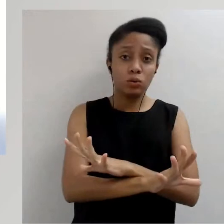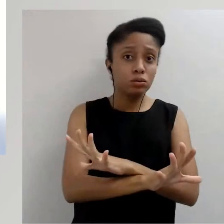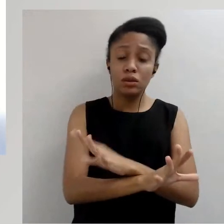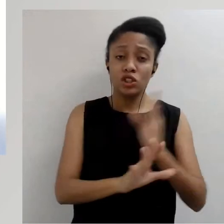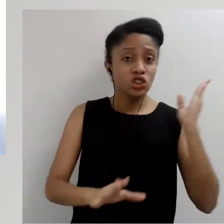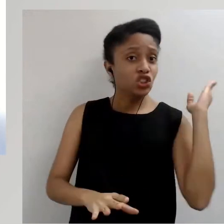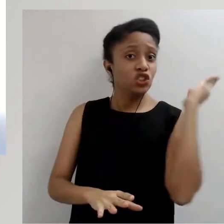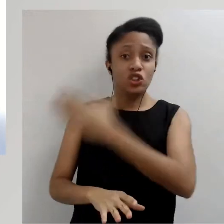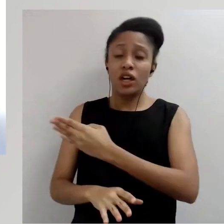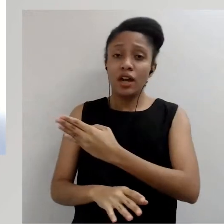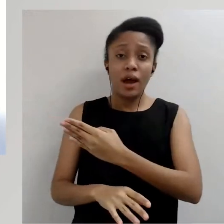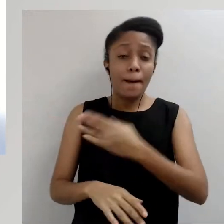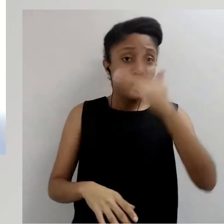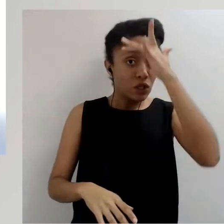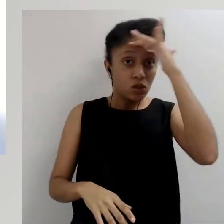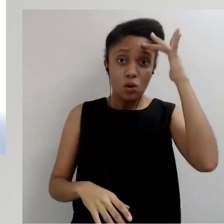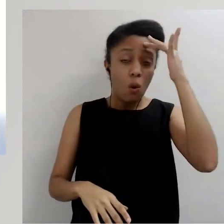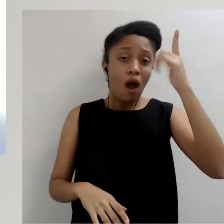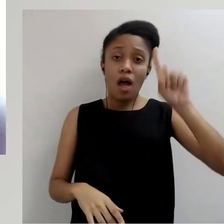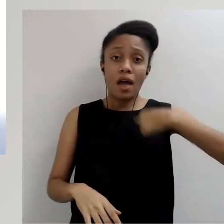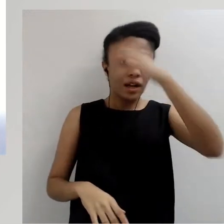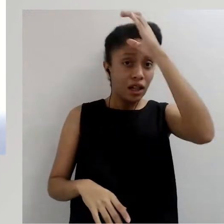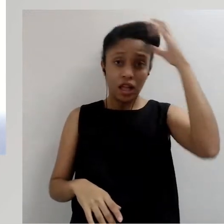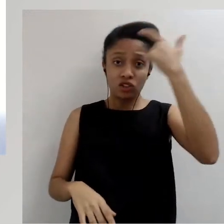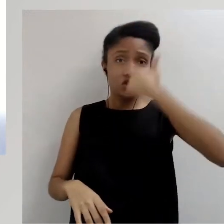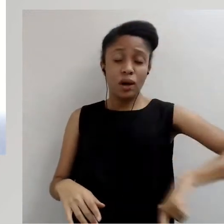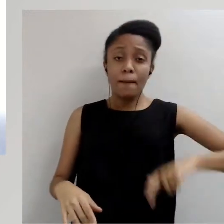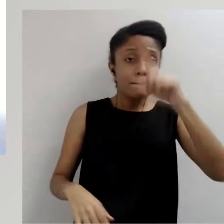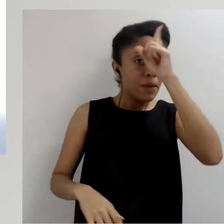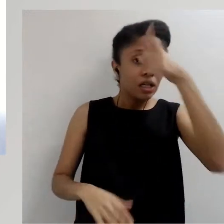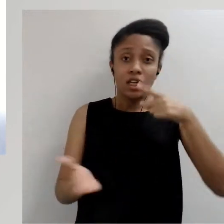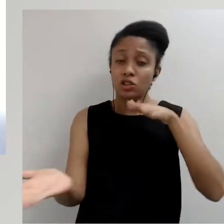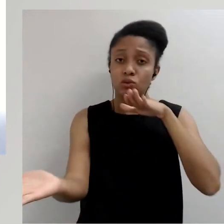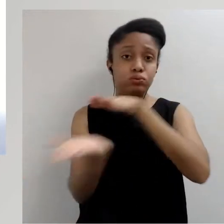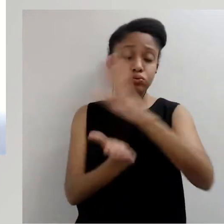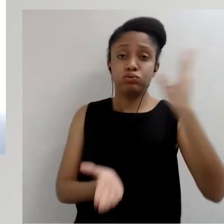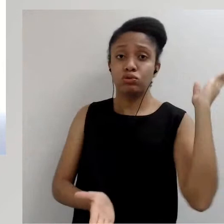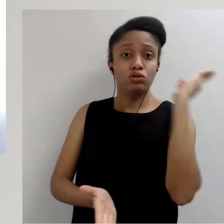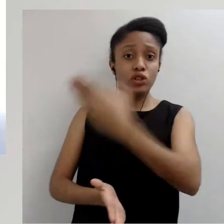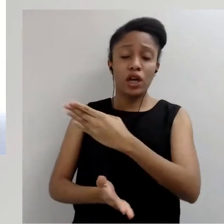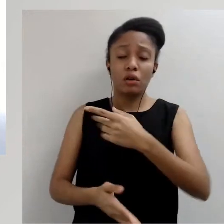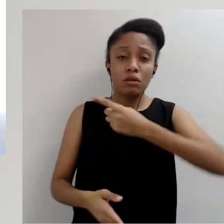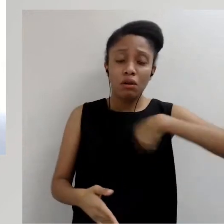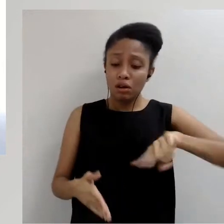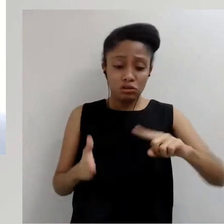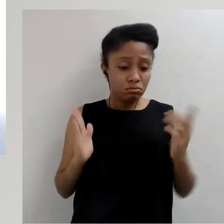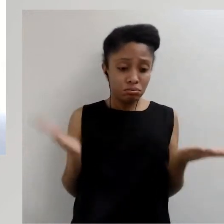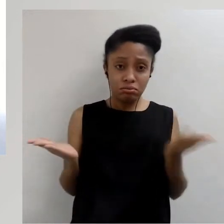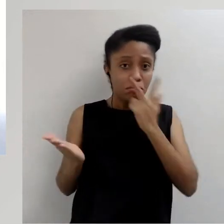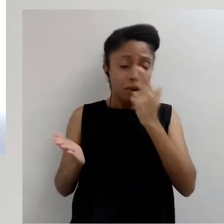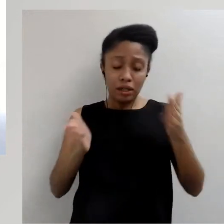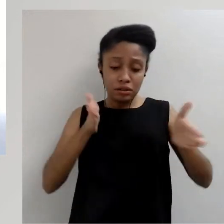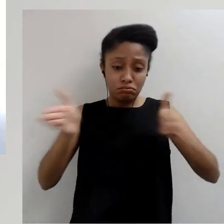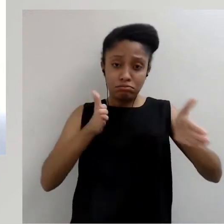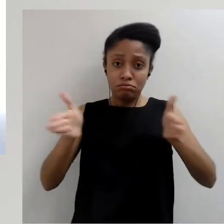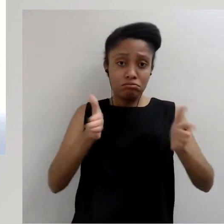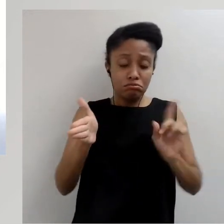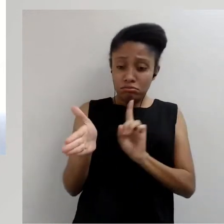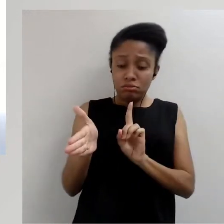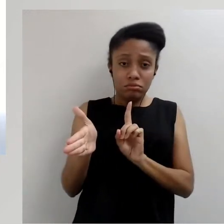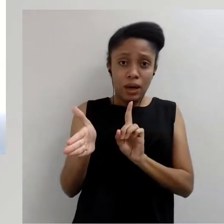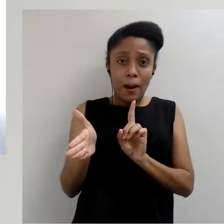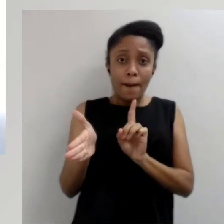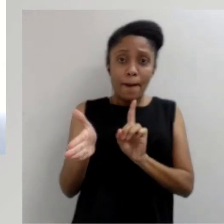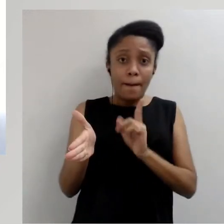here ready due to the demand of the client who requests the delivery. We are just part of the process.